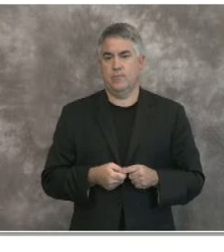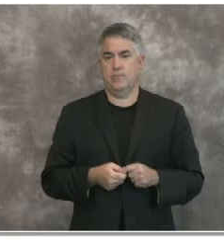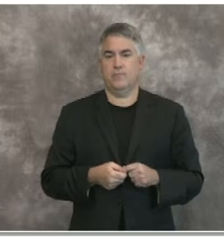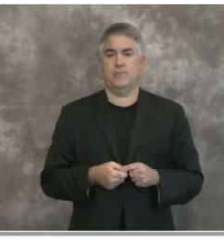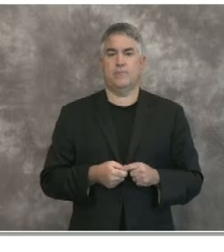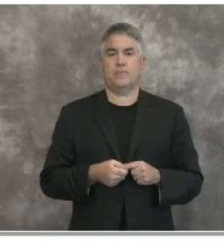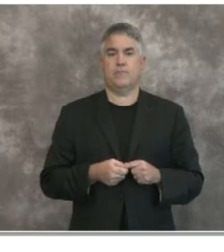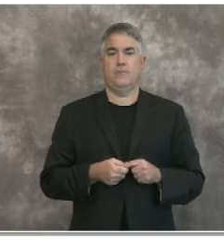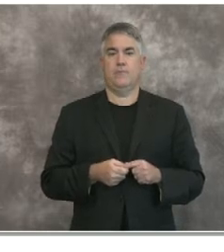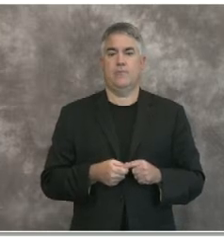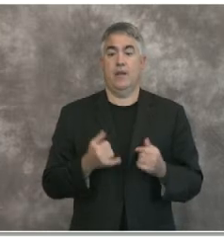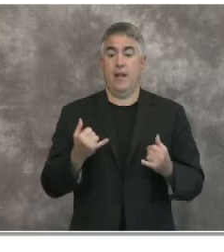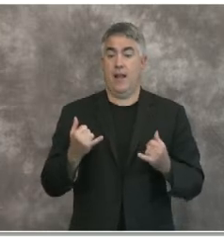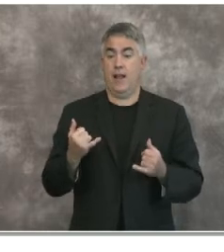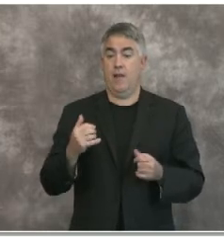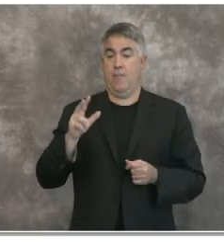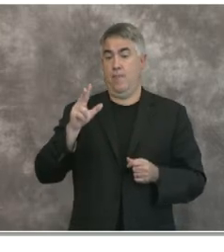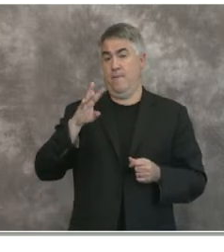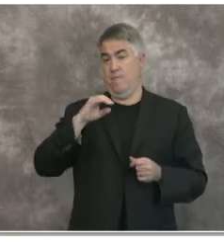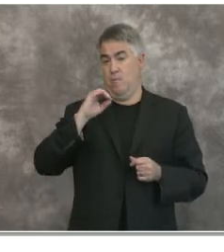at 34%,